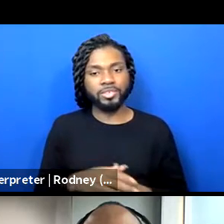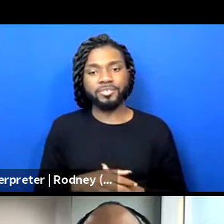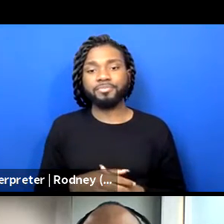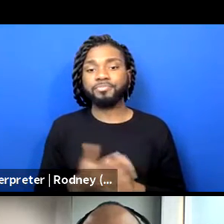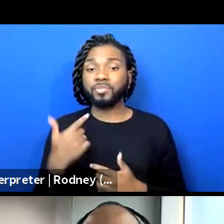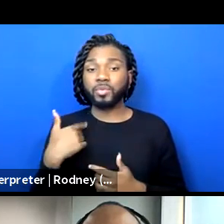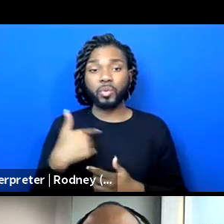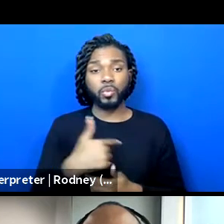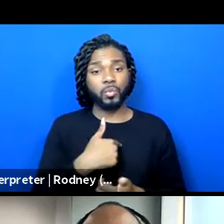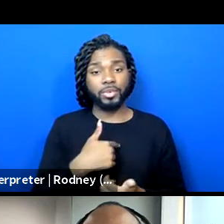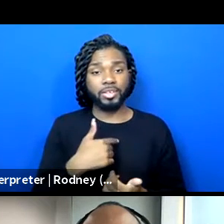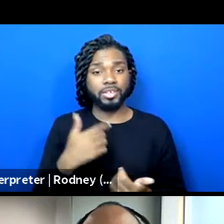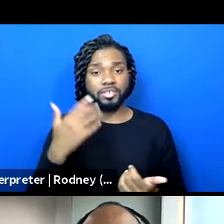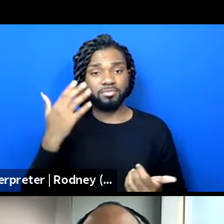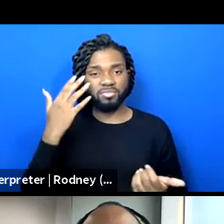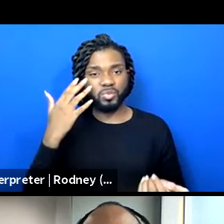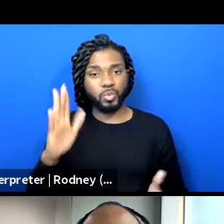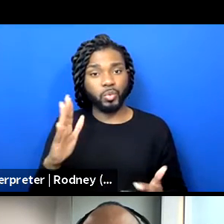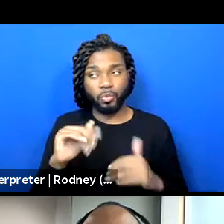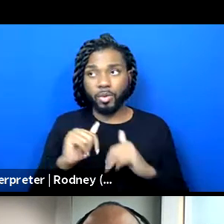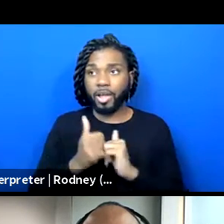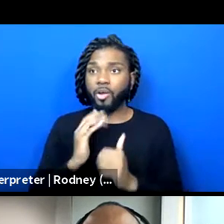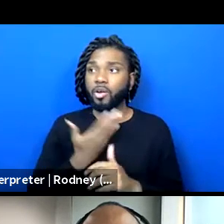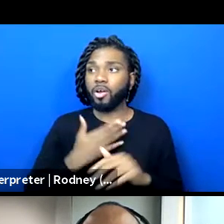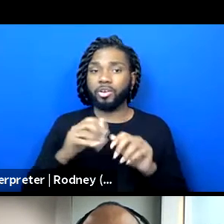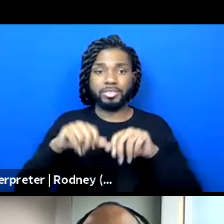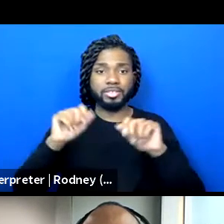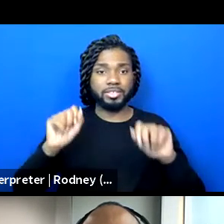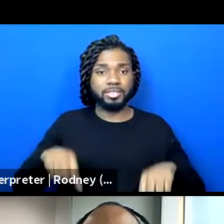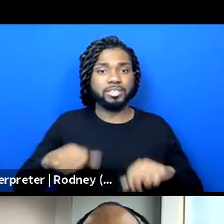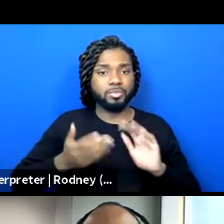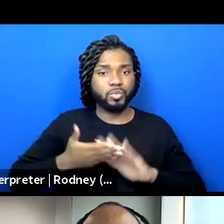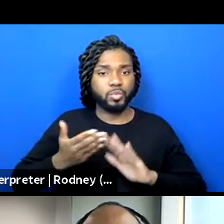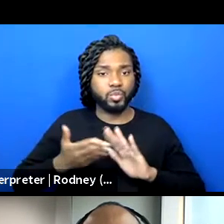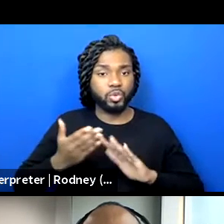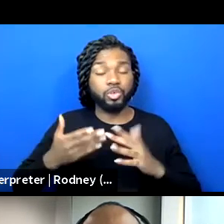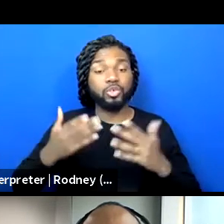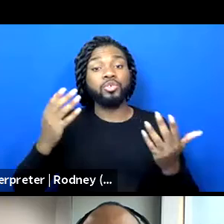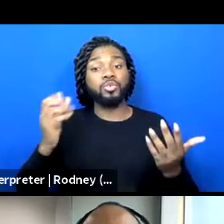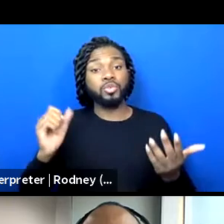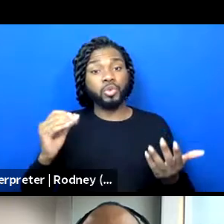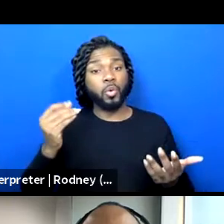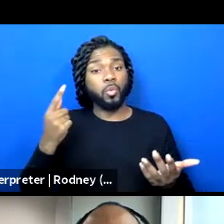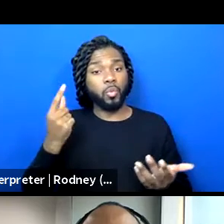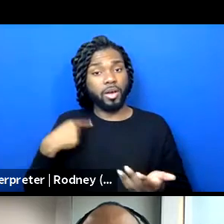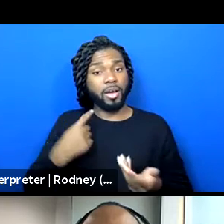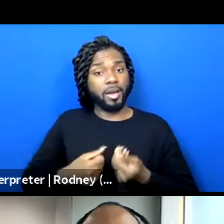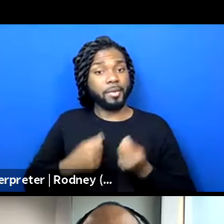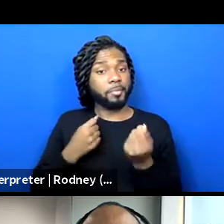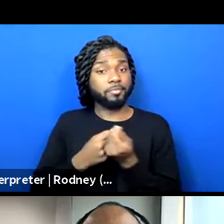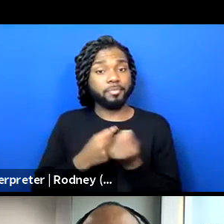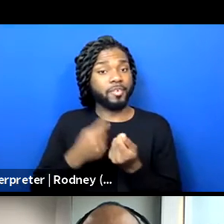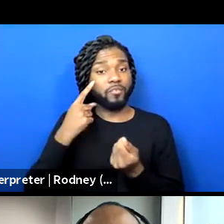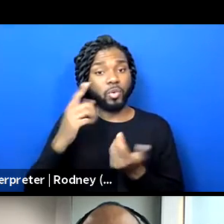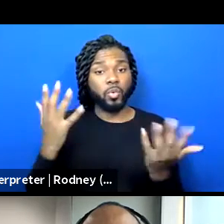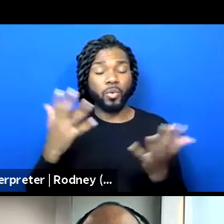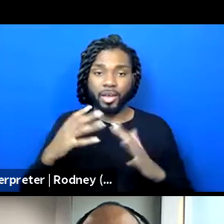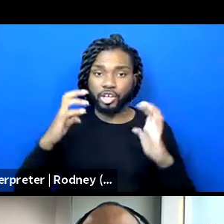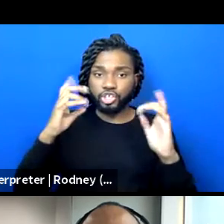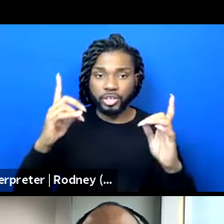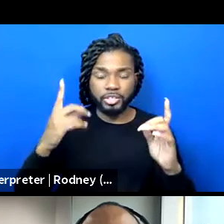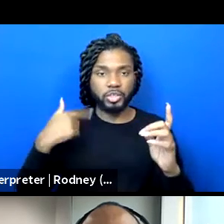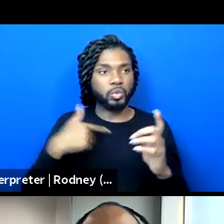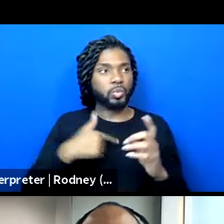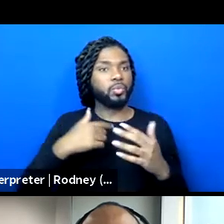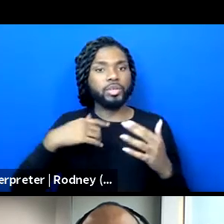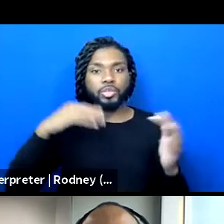do not know how our systems work. So what I advocate for primarily is education. We do not know